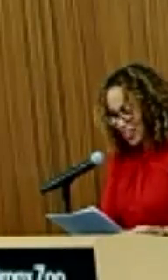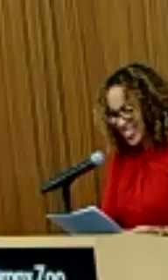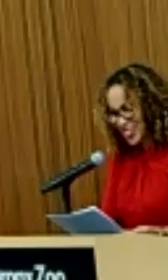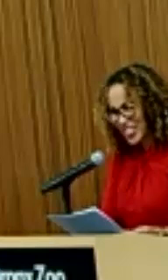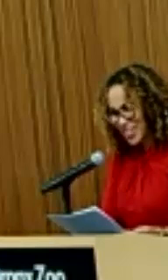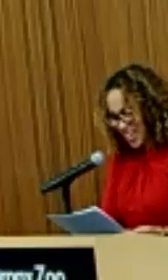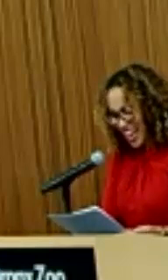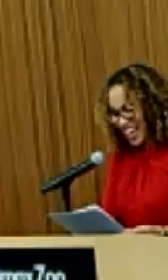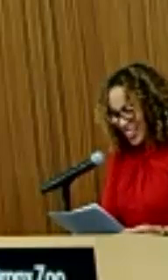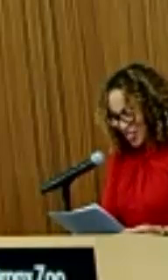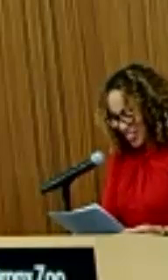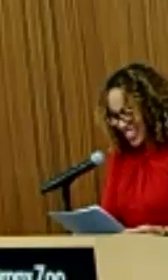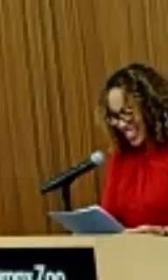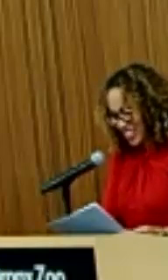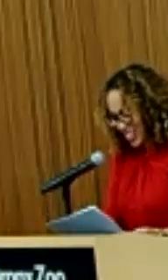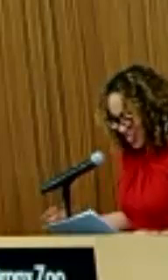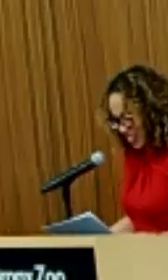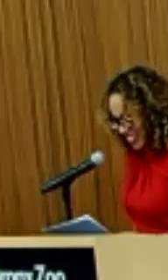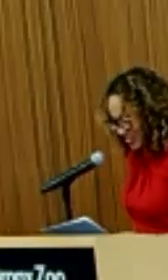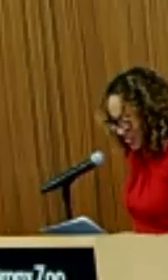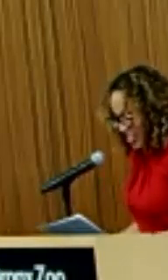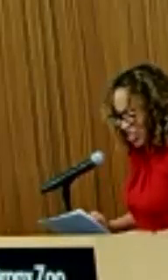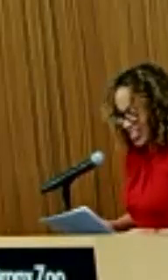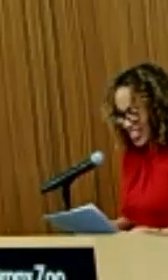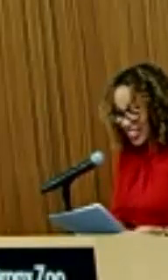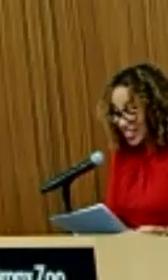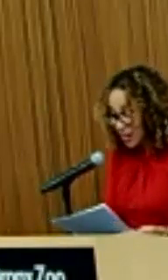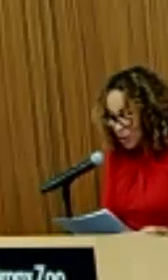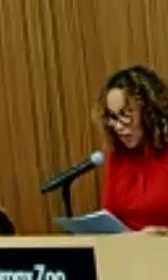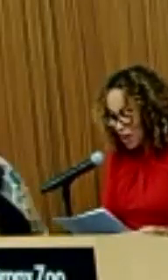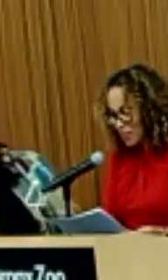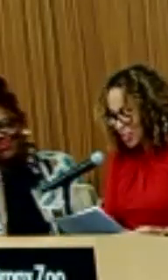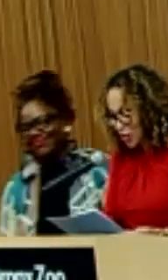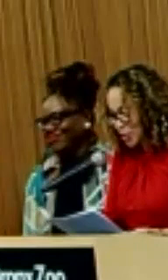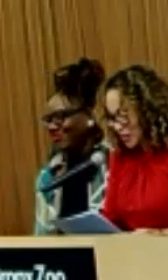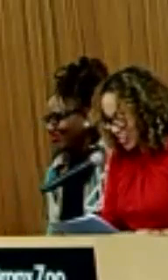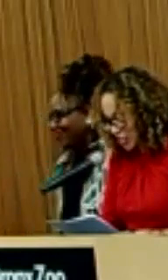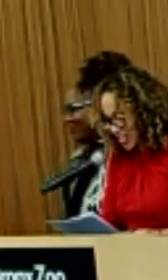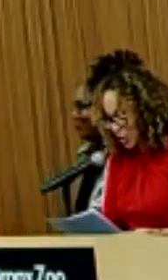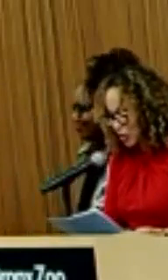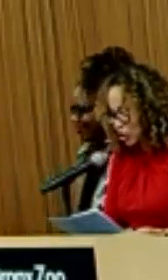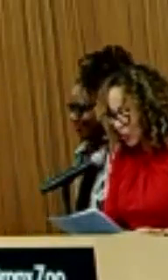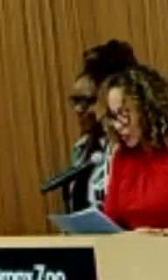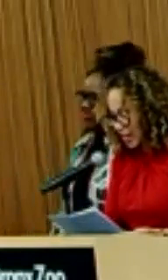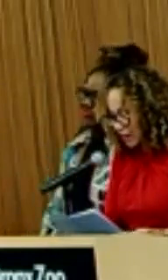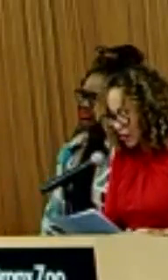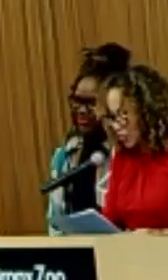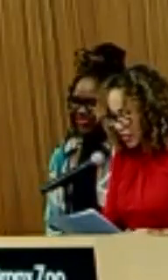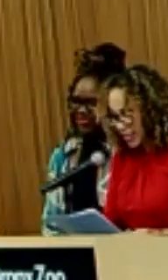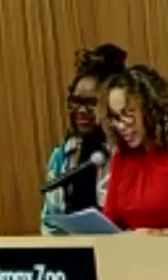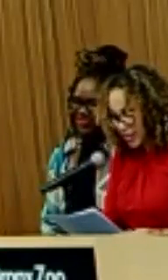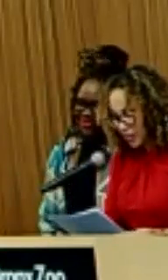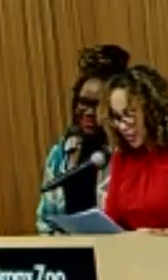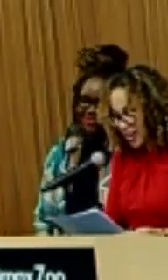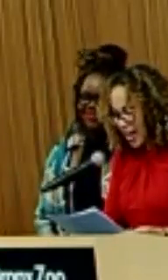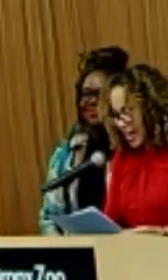served on the senior team at the New York City Housing Authority she has held a number of public service positions including Chief of Staff in the New York